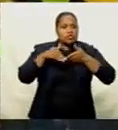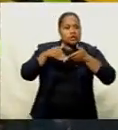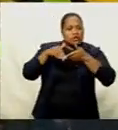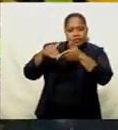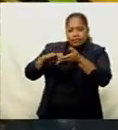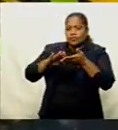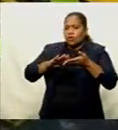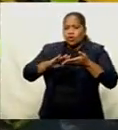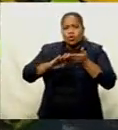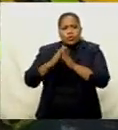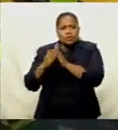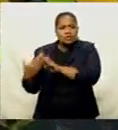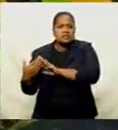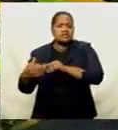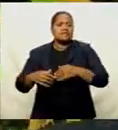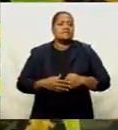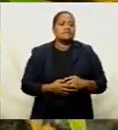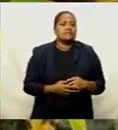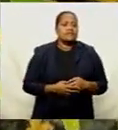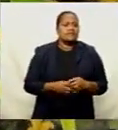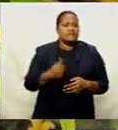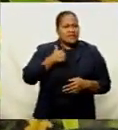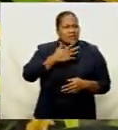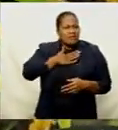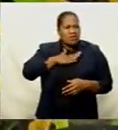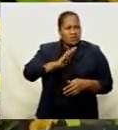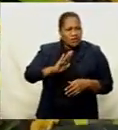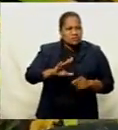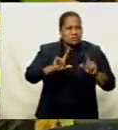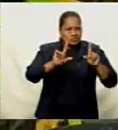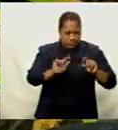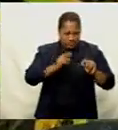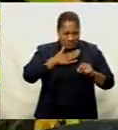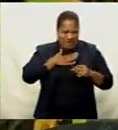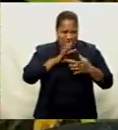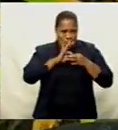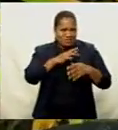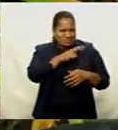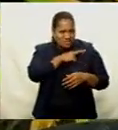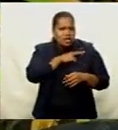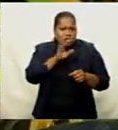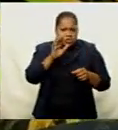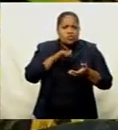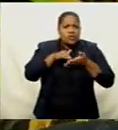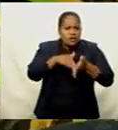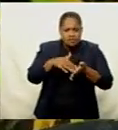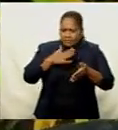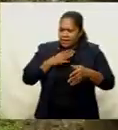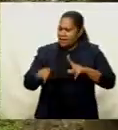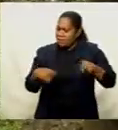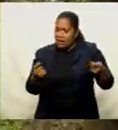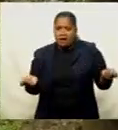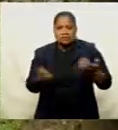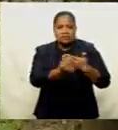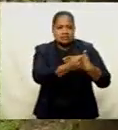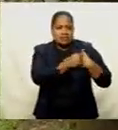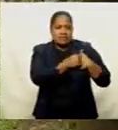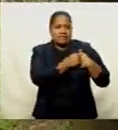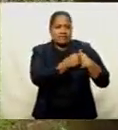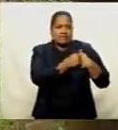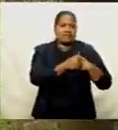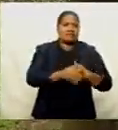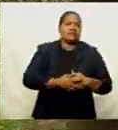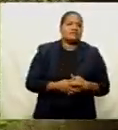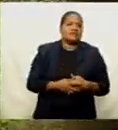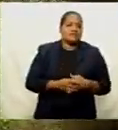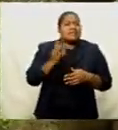work. I just want to play my part in society and help keep my neighbors safe. Some of these volunteers